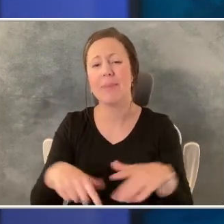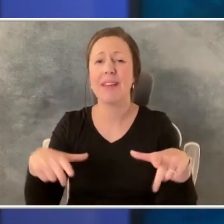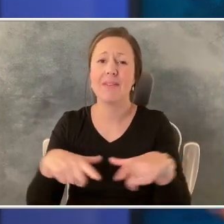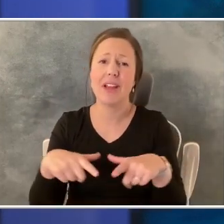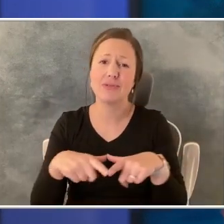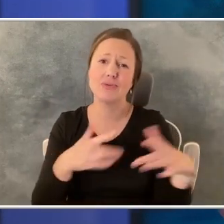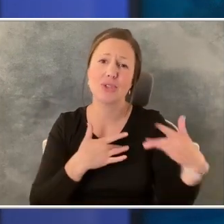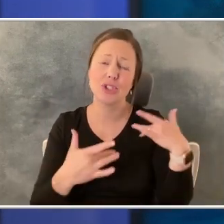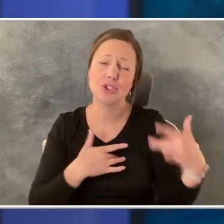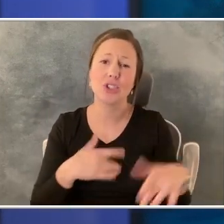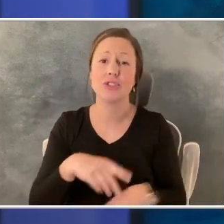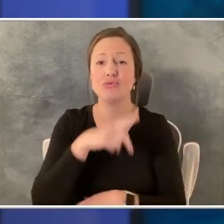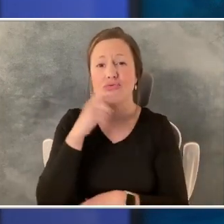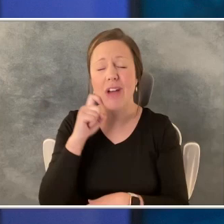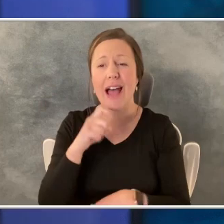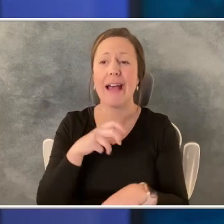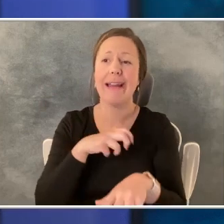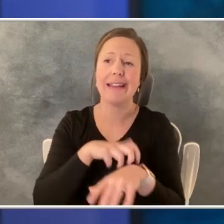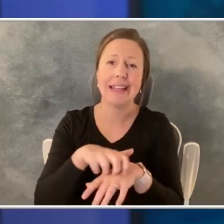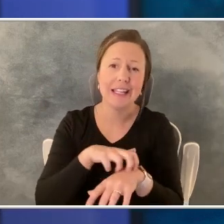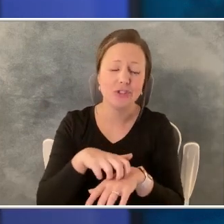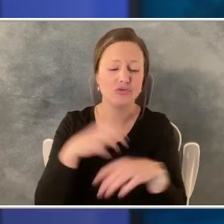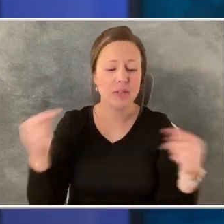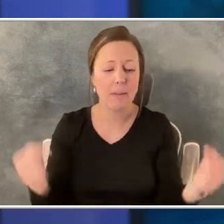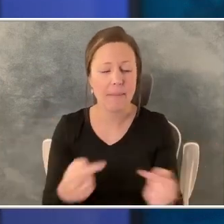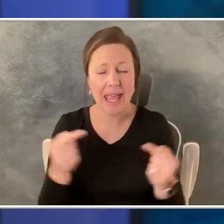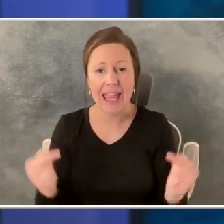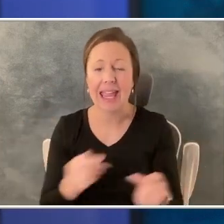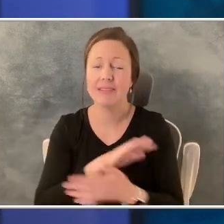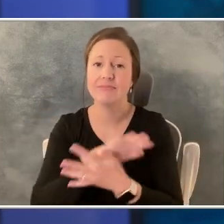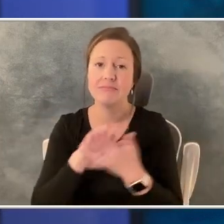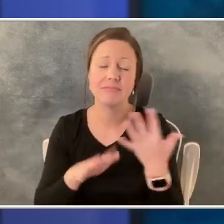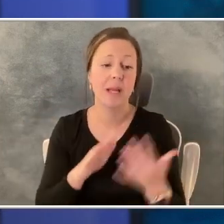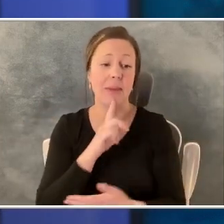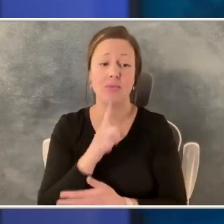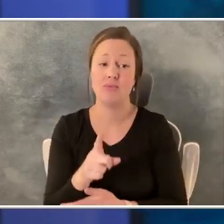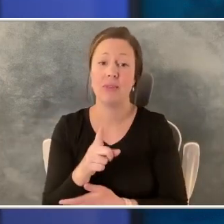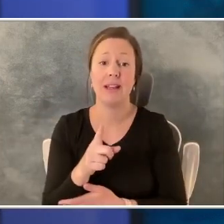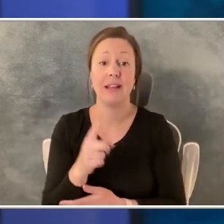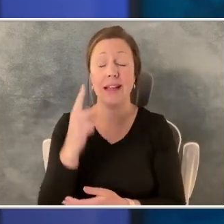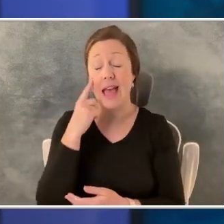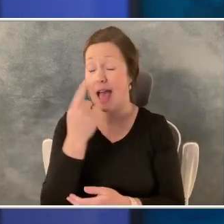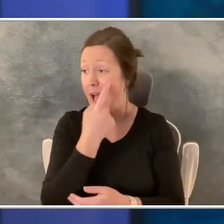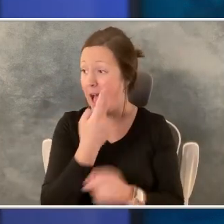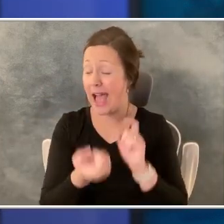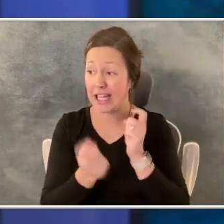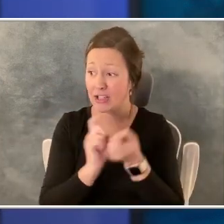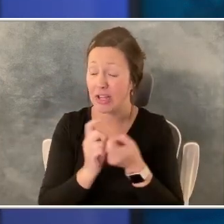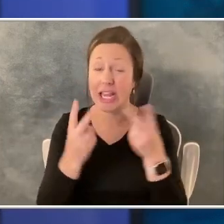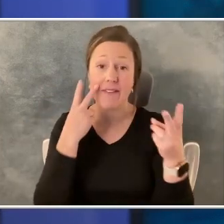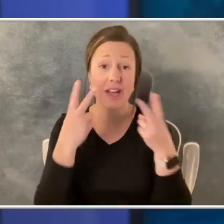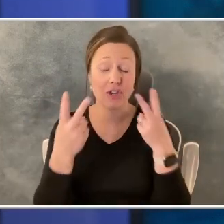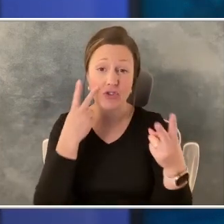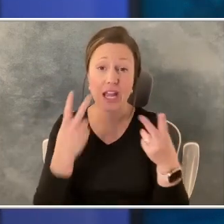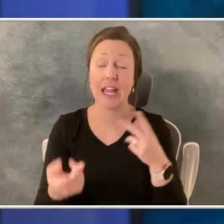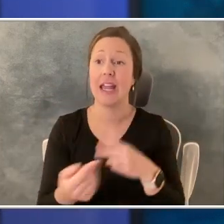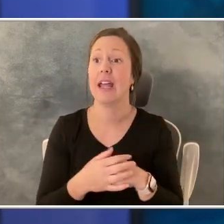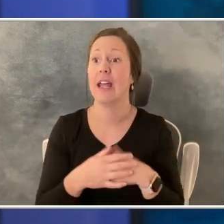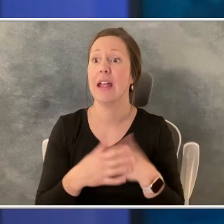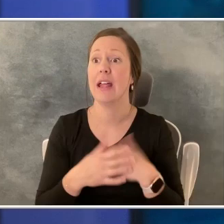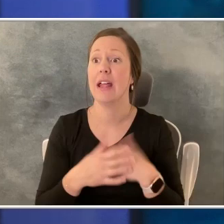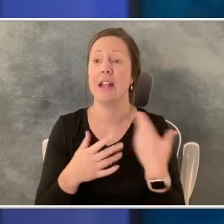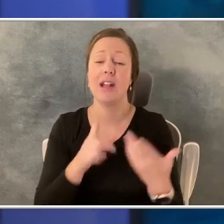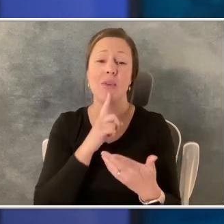vaginal pain. You could almost go through eye changes, vision changes. You could go through almost every